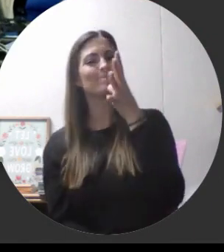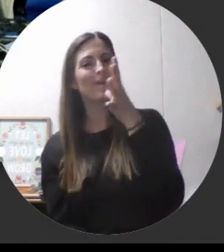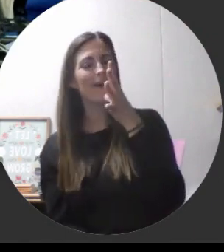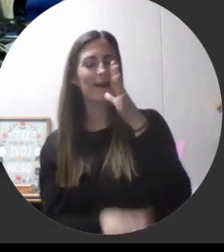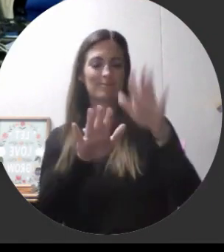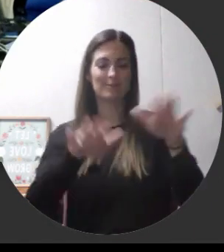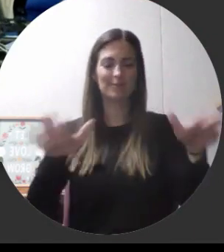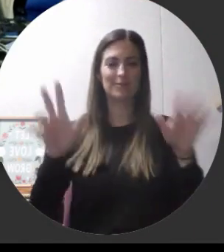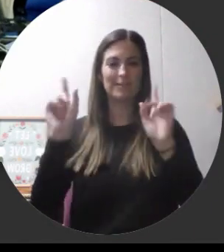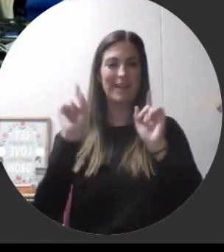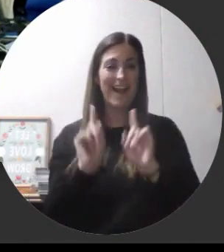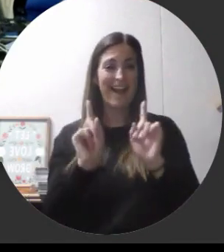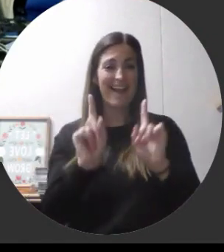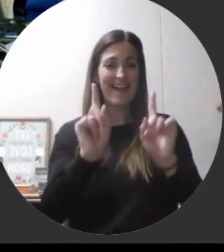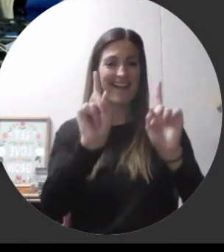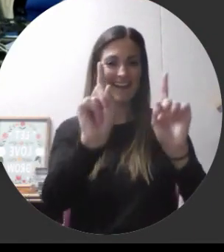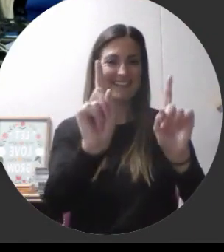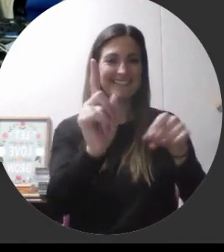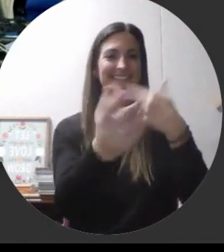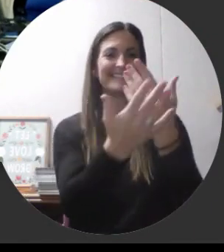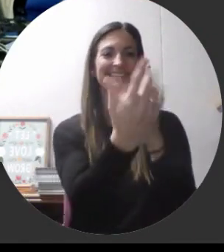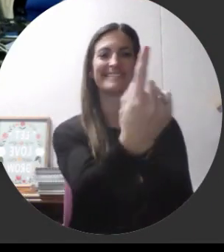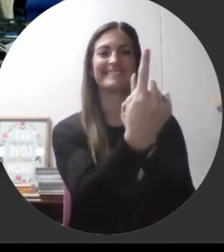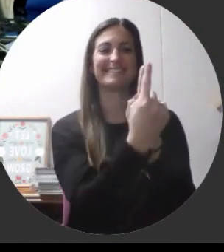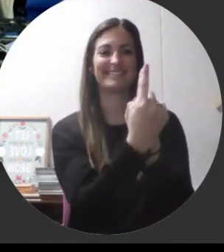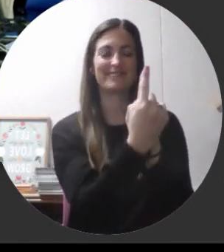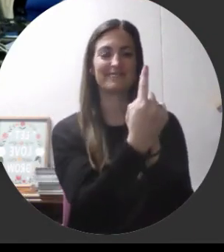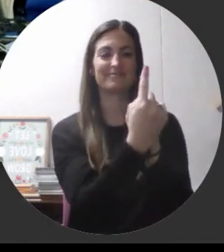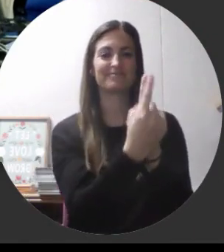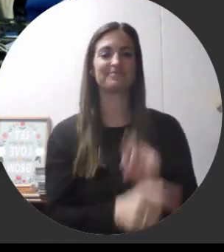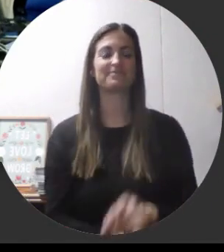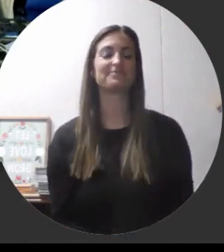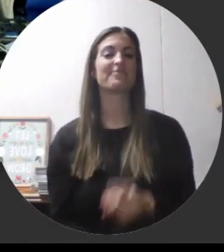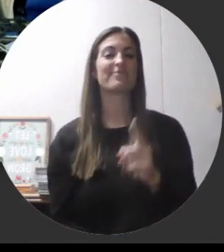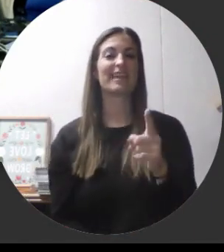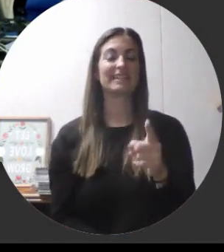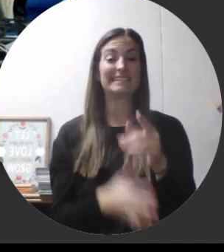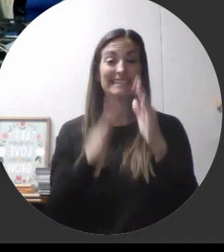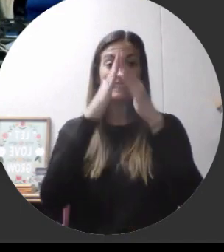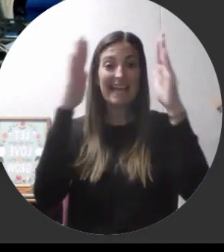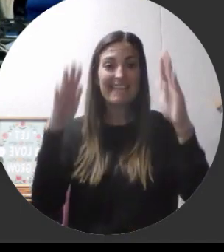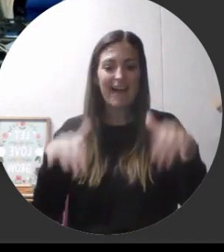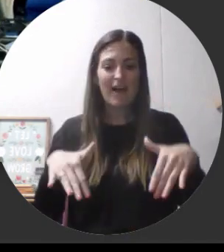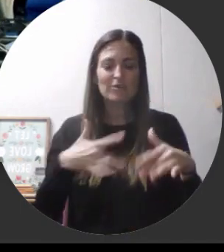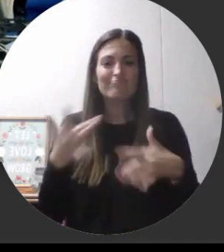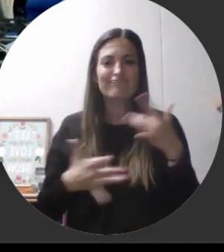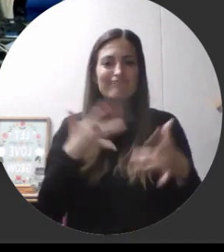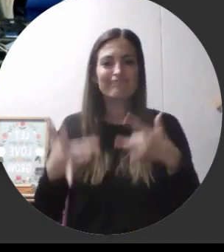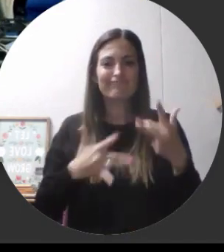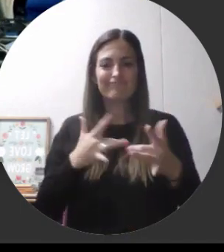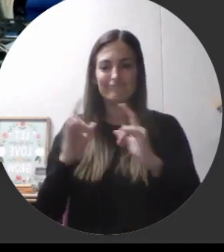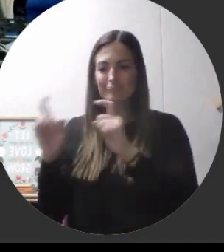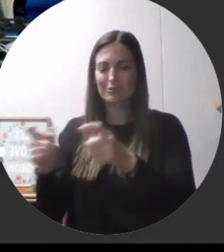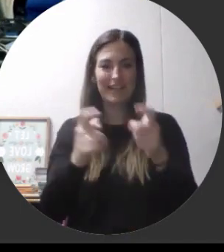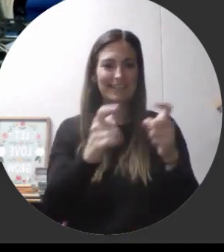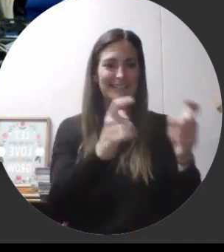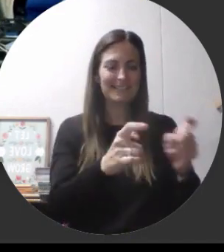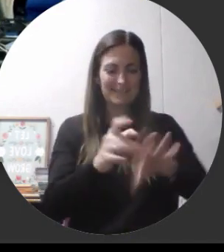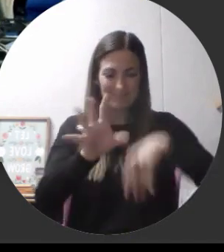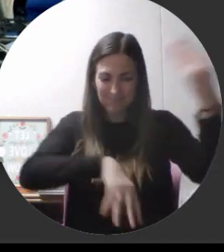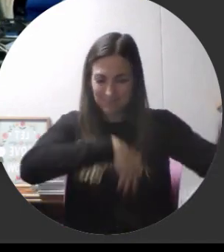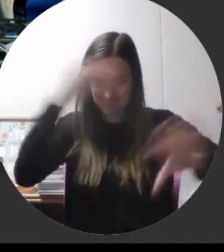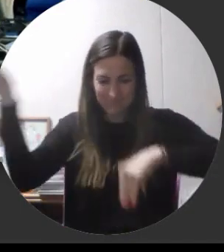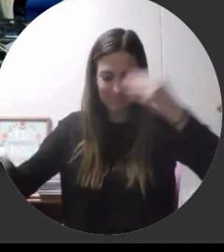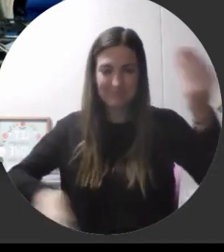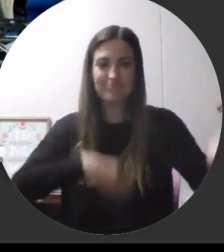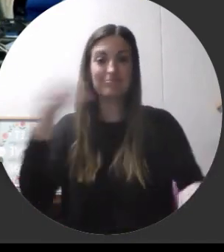him. At first, it was all excitement in the house as the packages were opened, presents from far distant lands. For Mother,